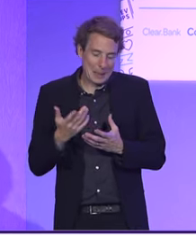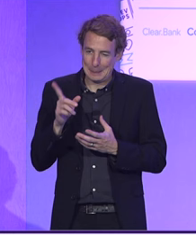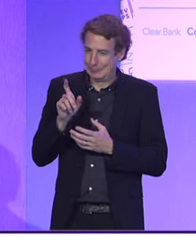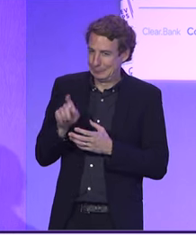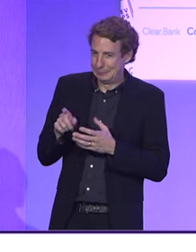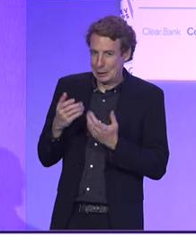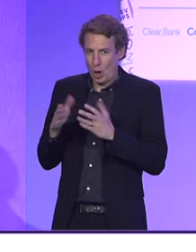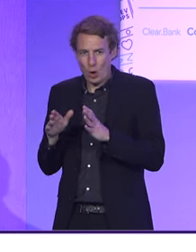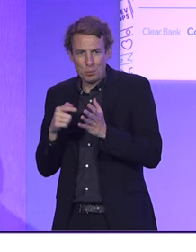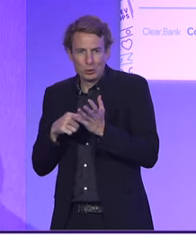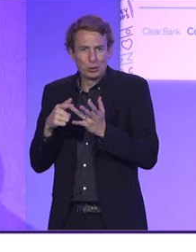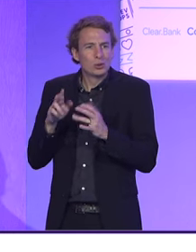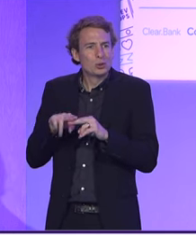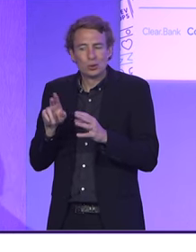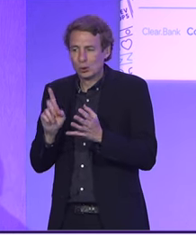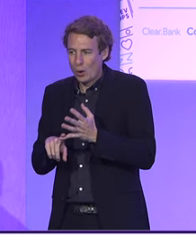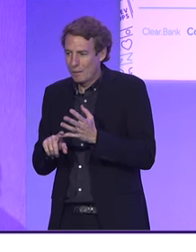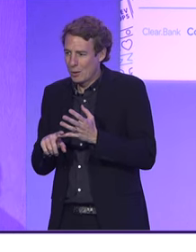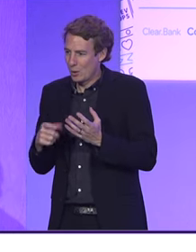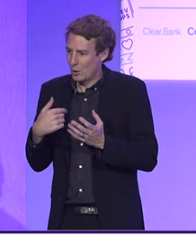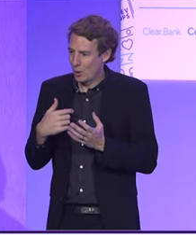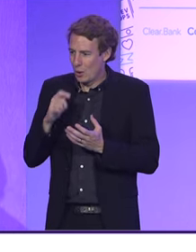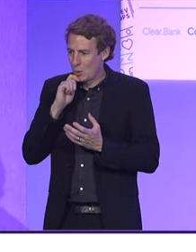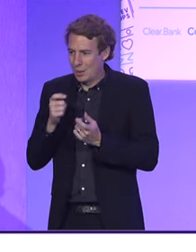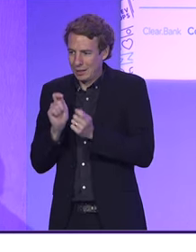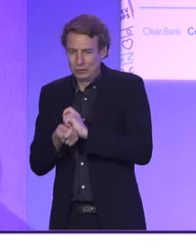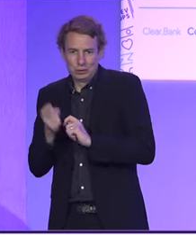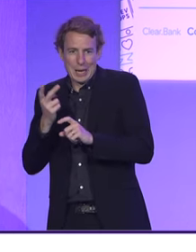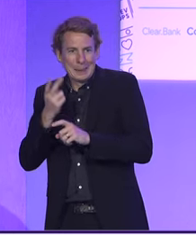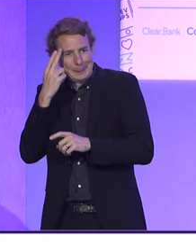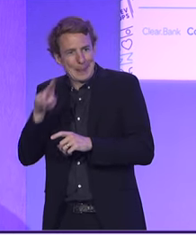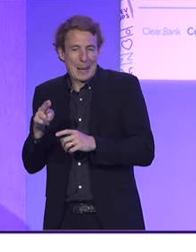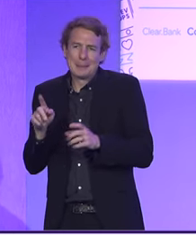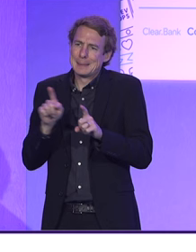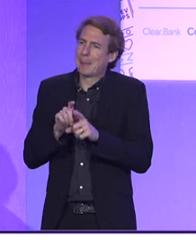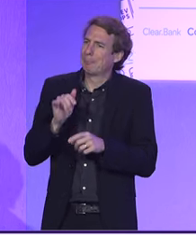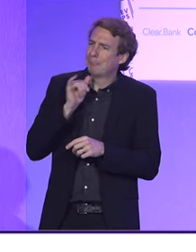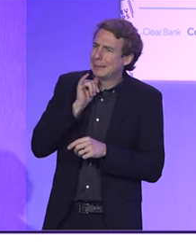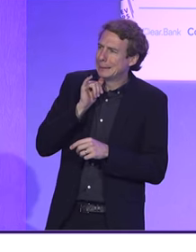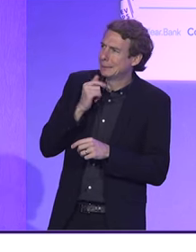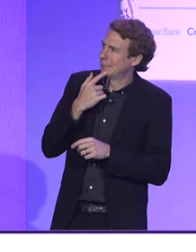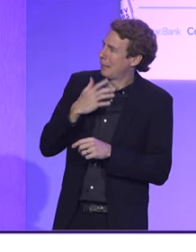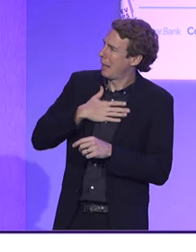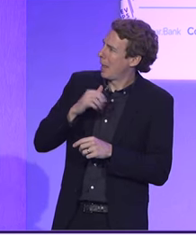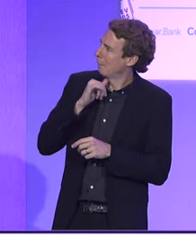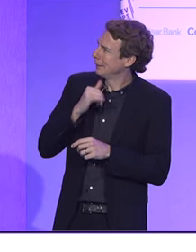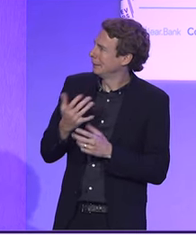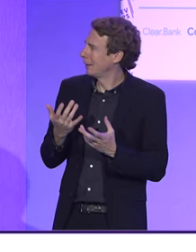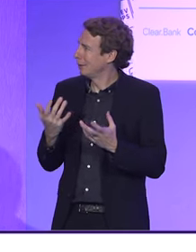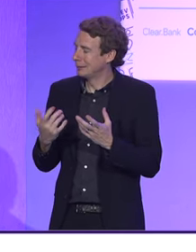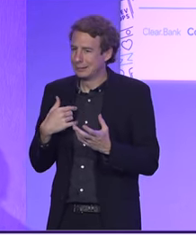open tofu is like, I don't know, I like meat. I have to eat now tofu. I don't know.